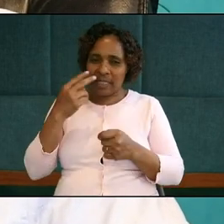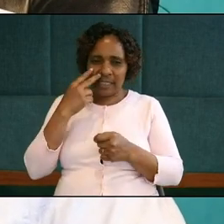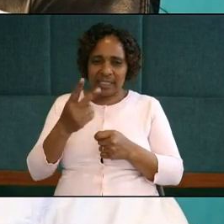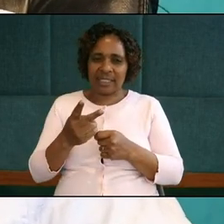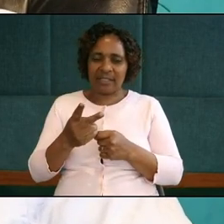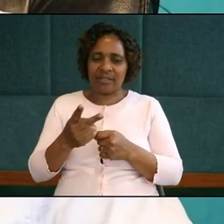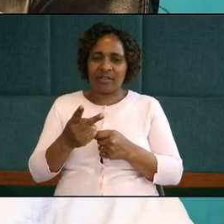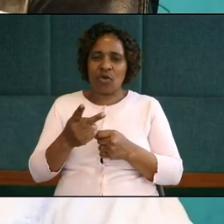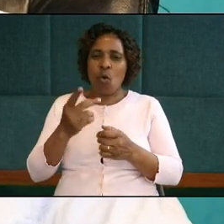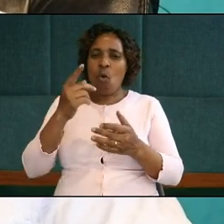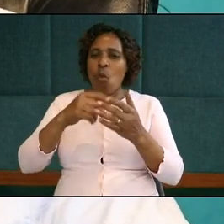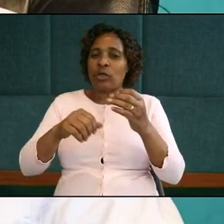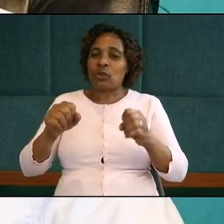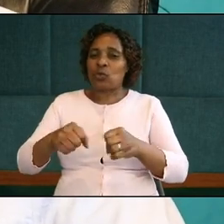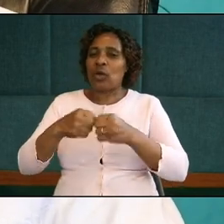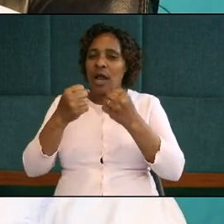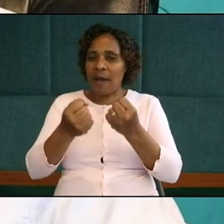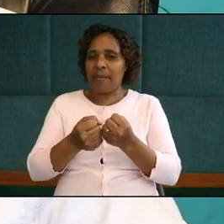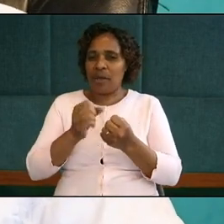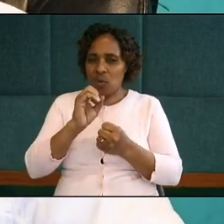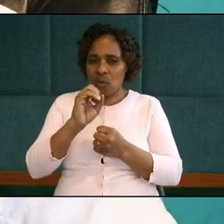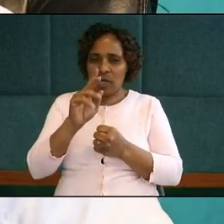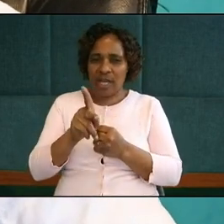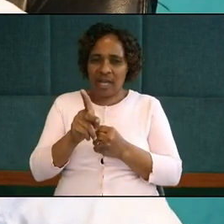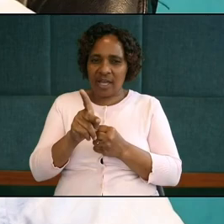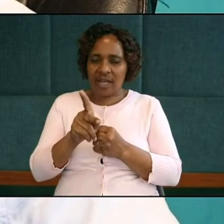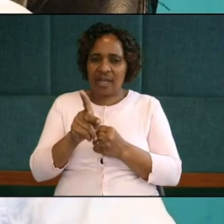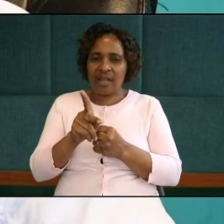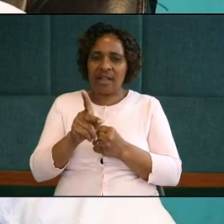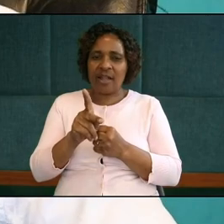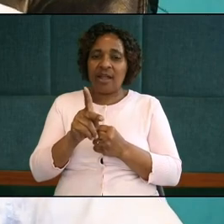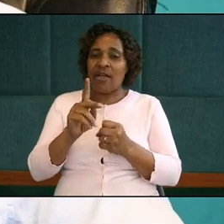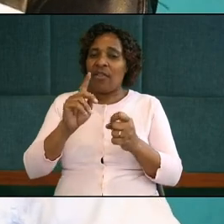what's inside there. What's the worst that could happen, you know?